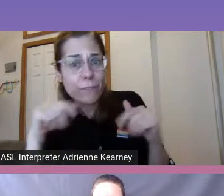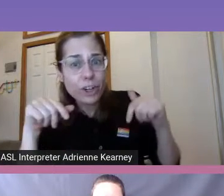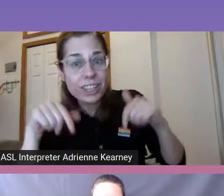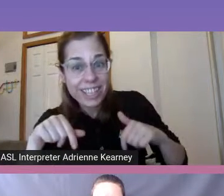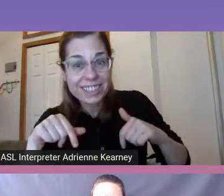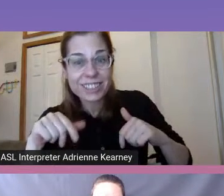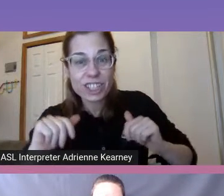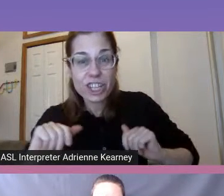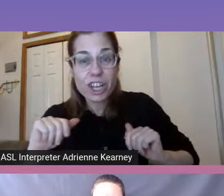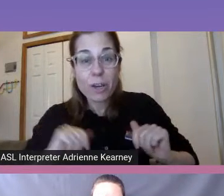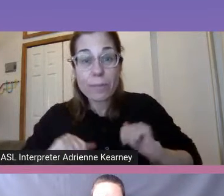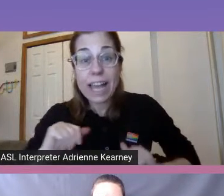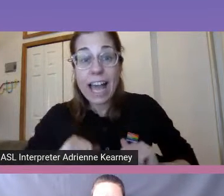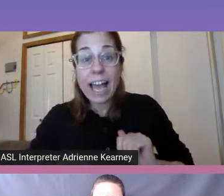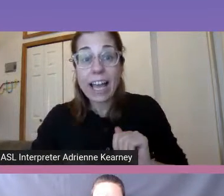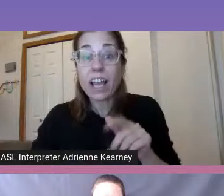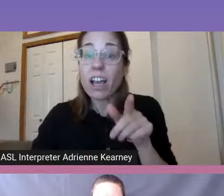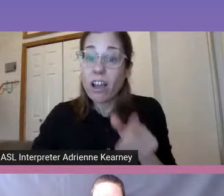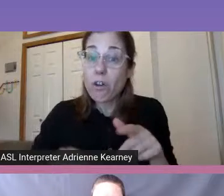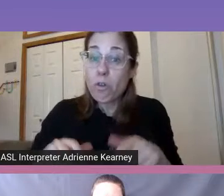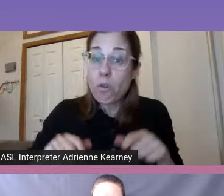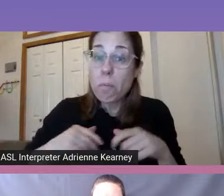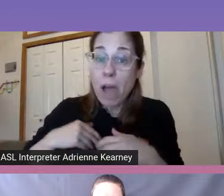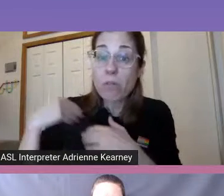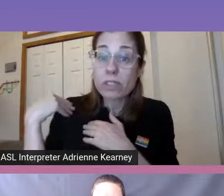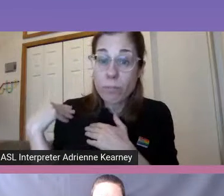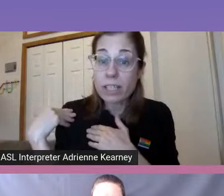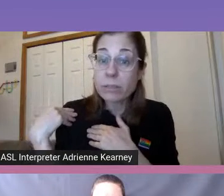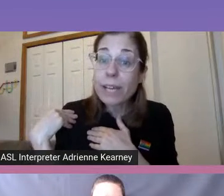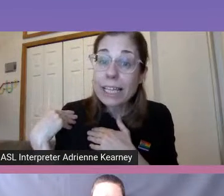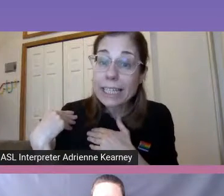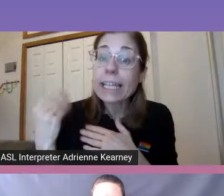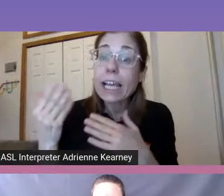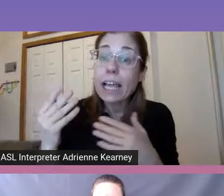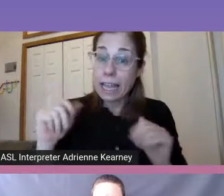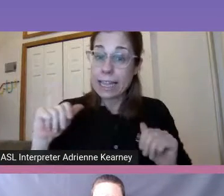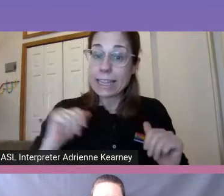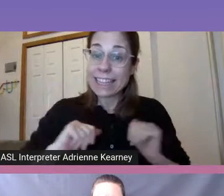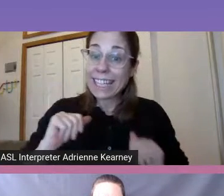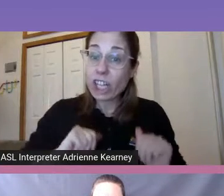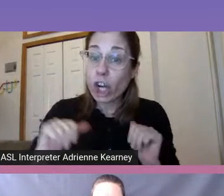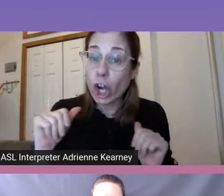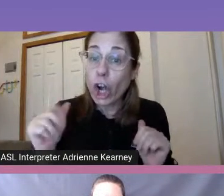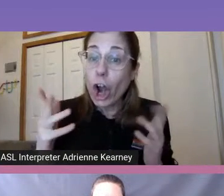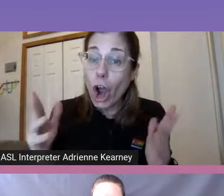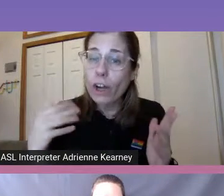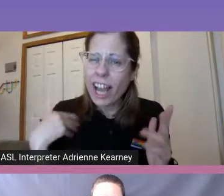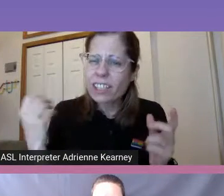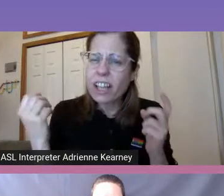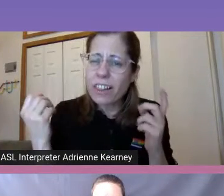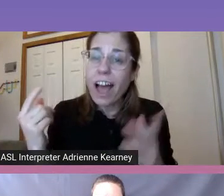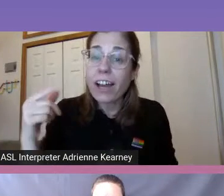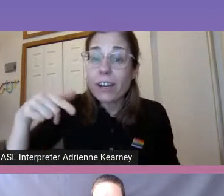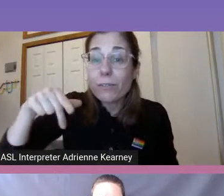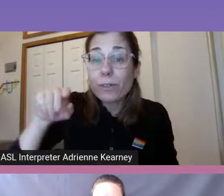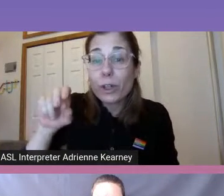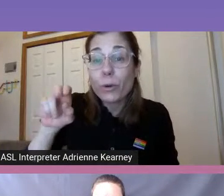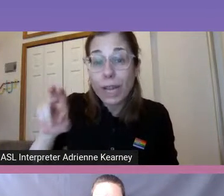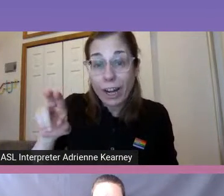the get-go. We do have a lot of queer folks who work at the theater, but again, we only have one person on staff who identifies as